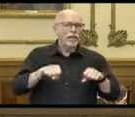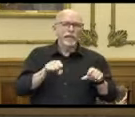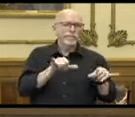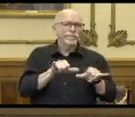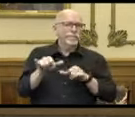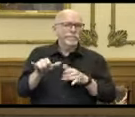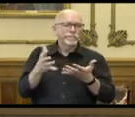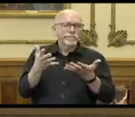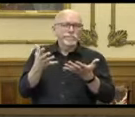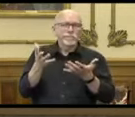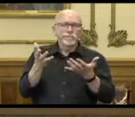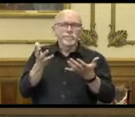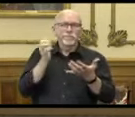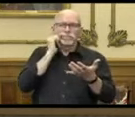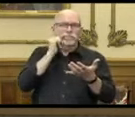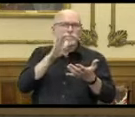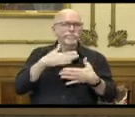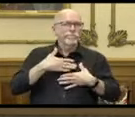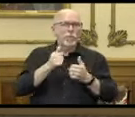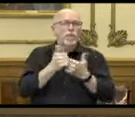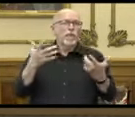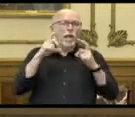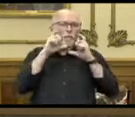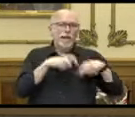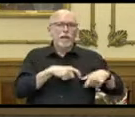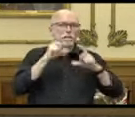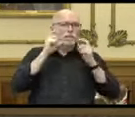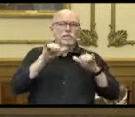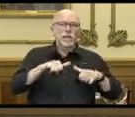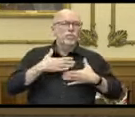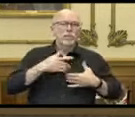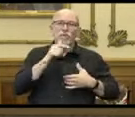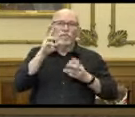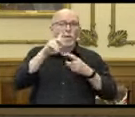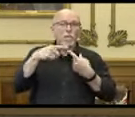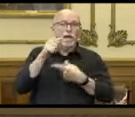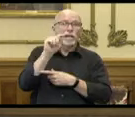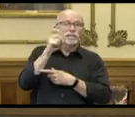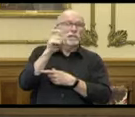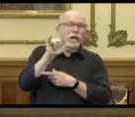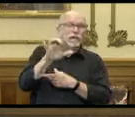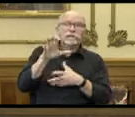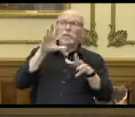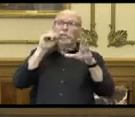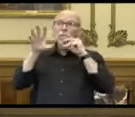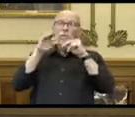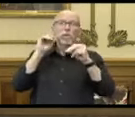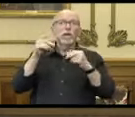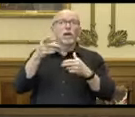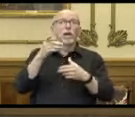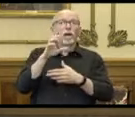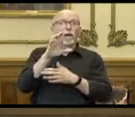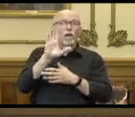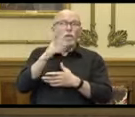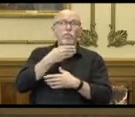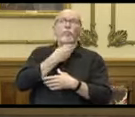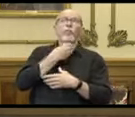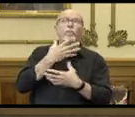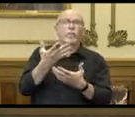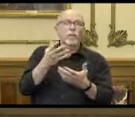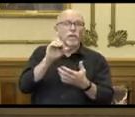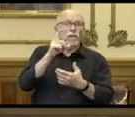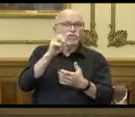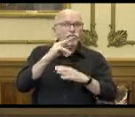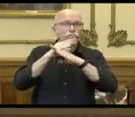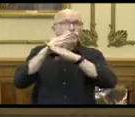can without one on. So no worries about toxins. No worries about carbon dioxide retention. Some of